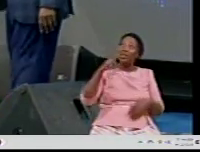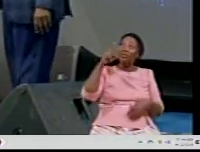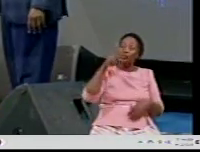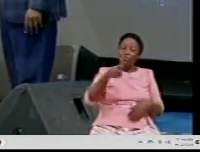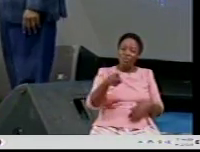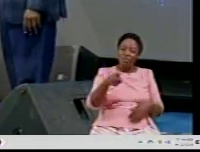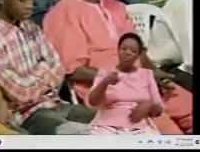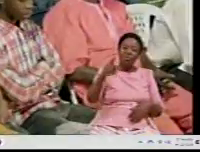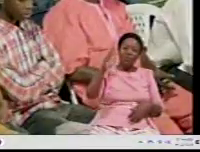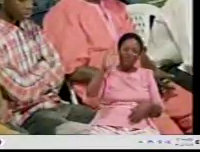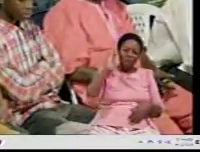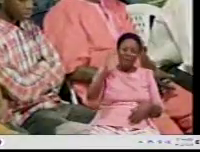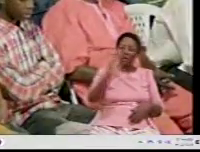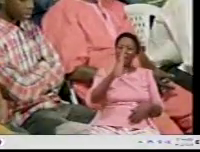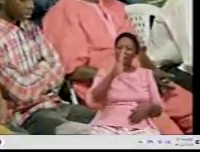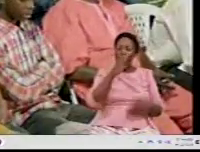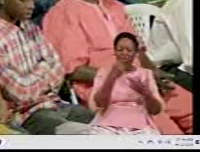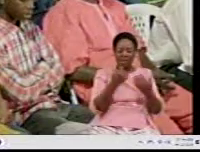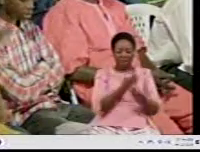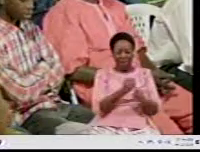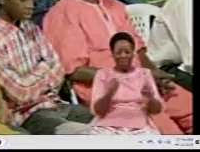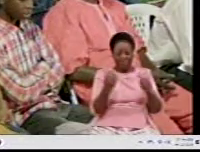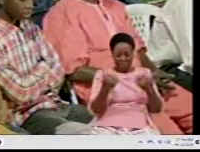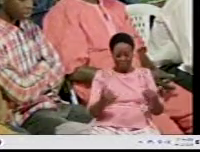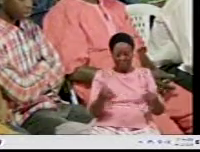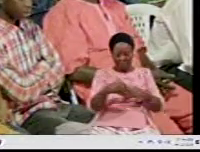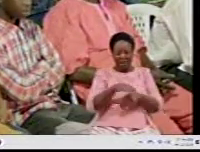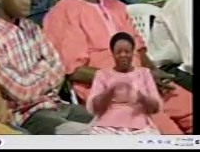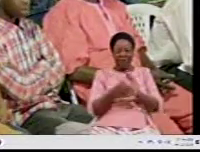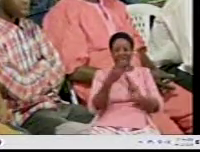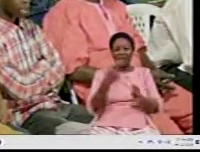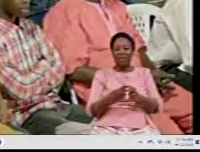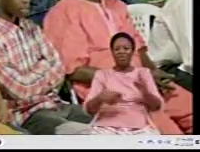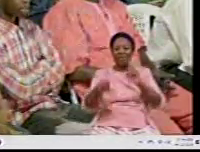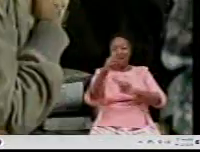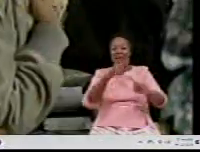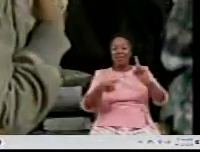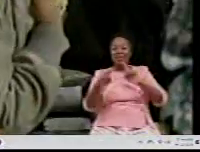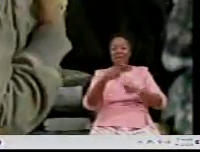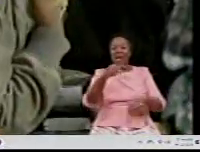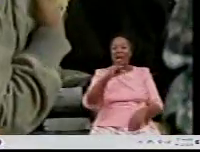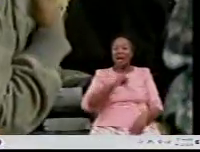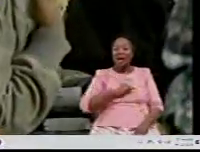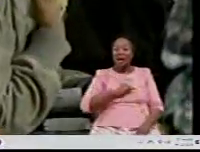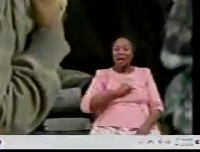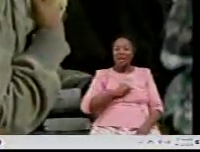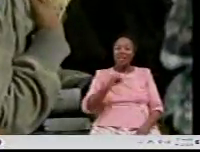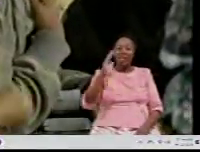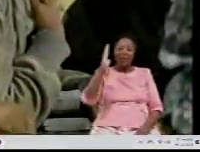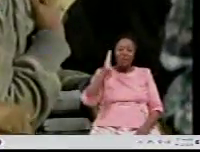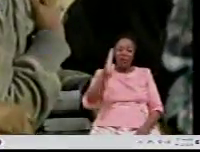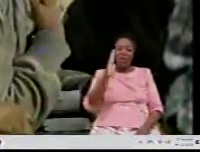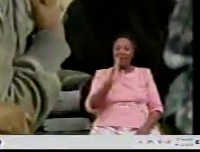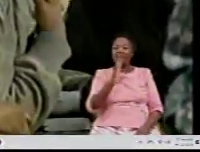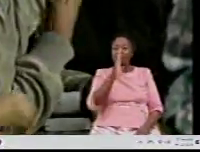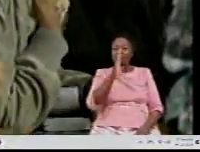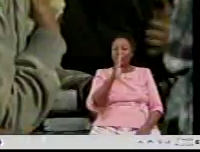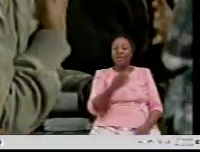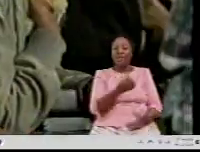saved tonight. Say, I will be saved tonight. Say it